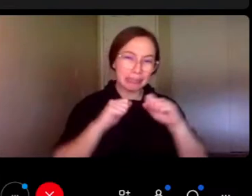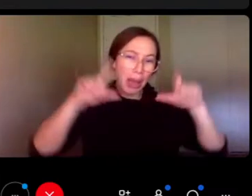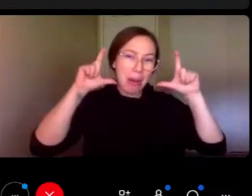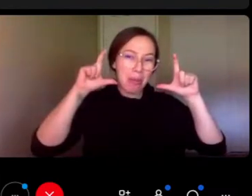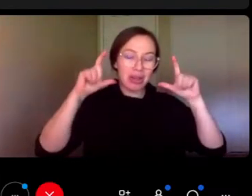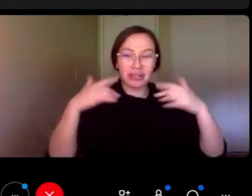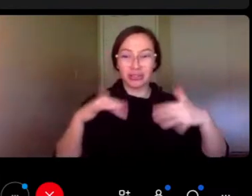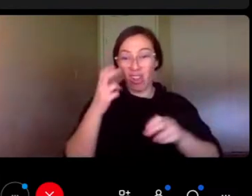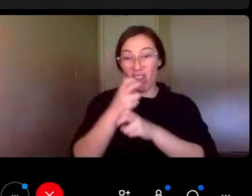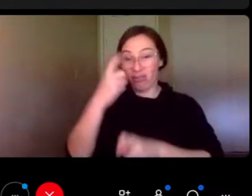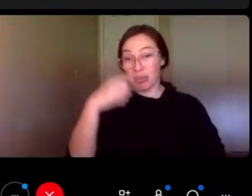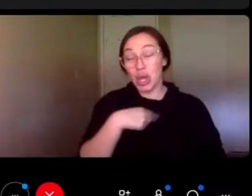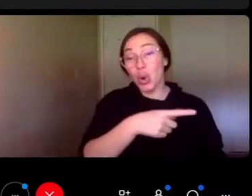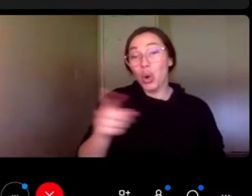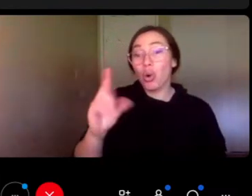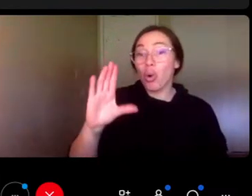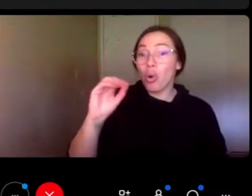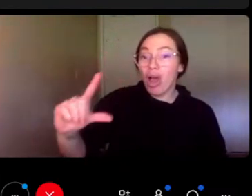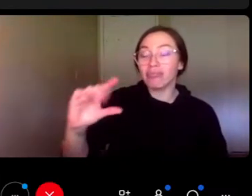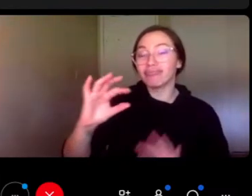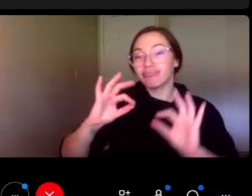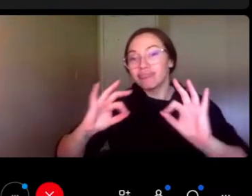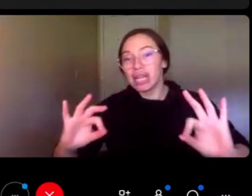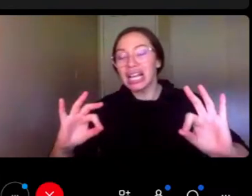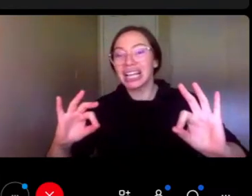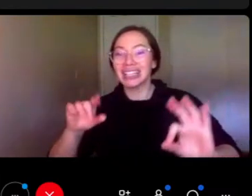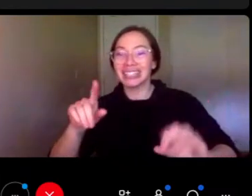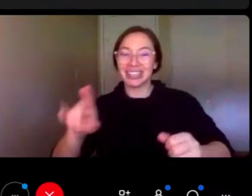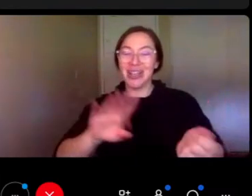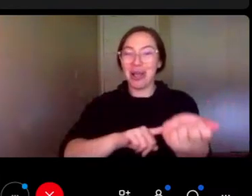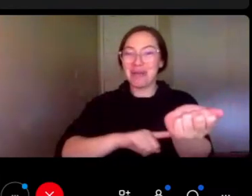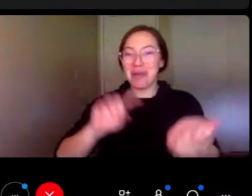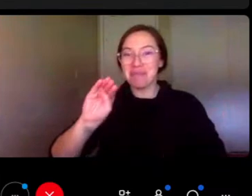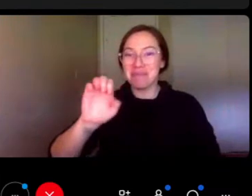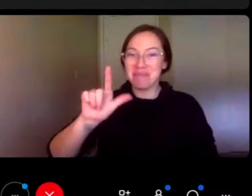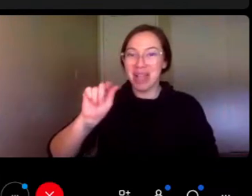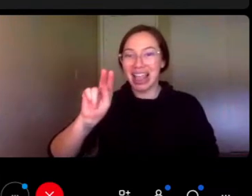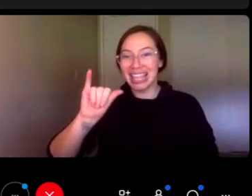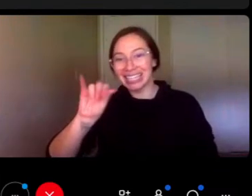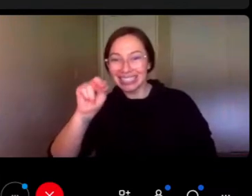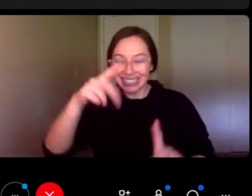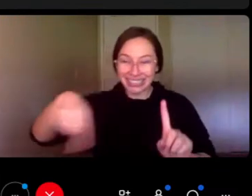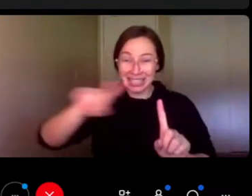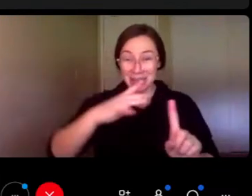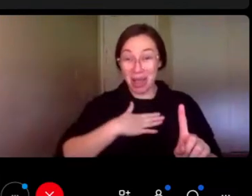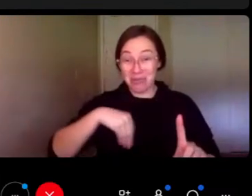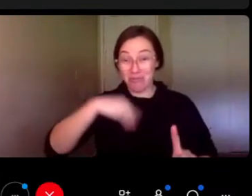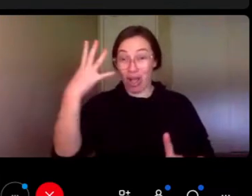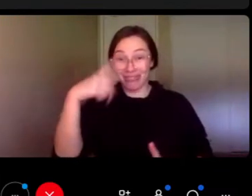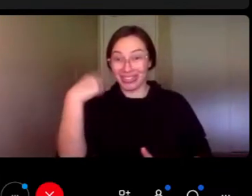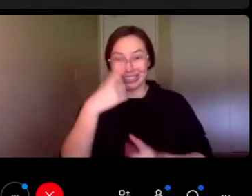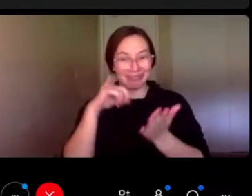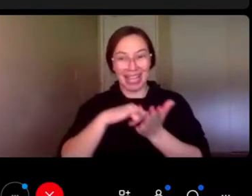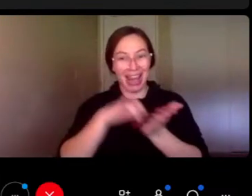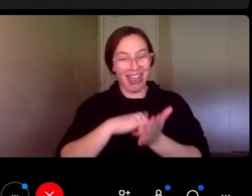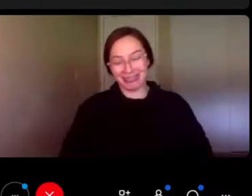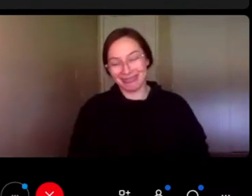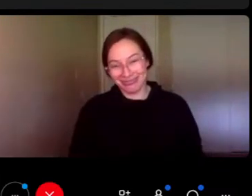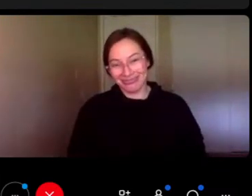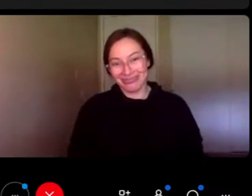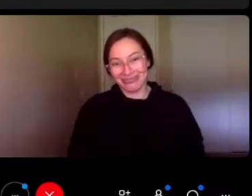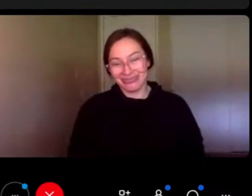hard for me. You guys can be cooler. All that great melanin around this table. This white face cannot.